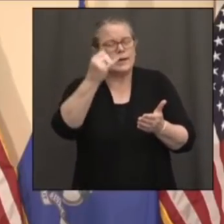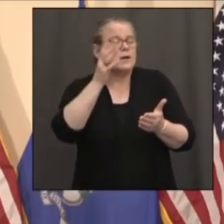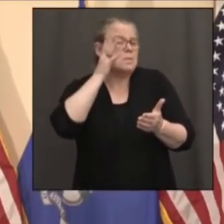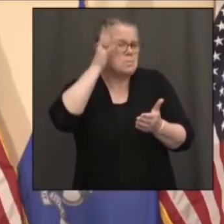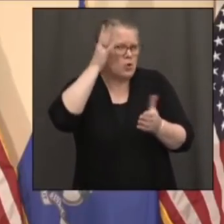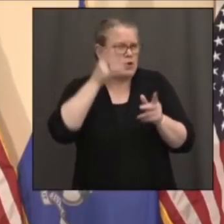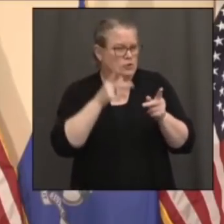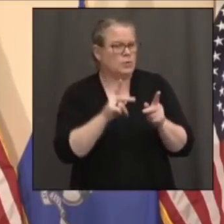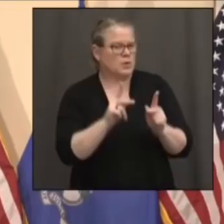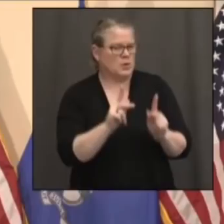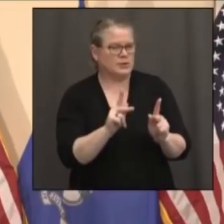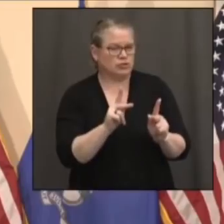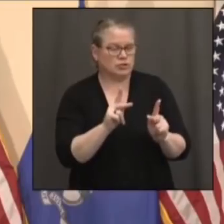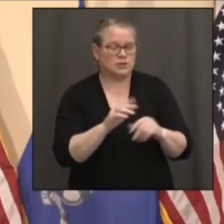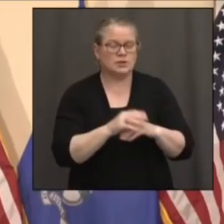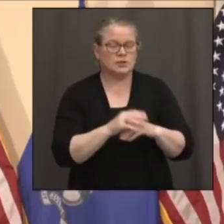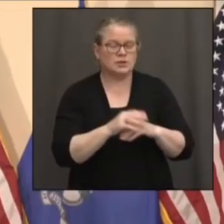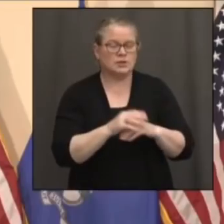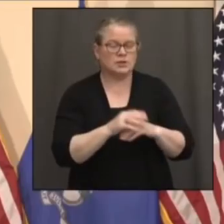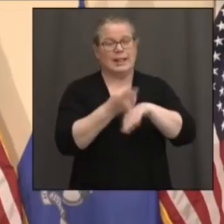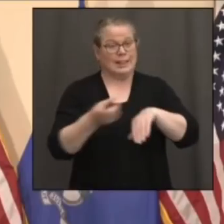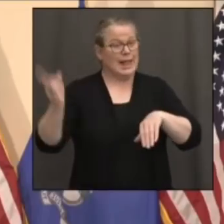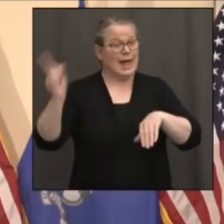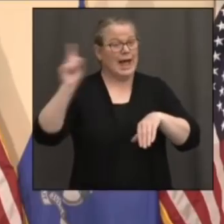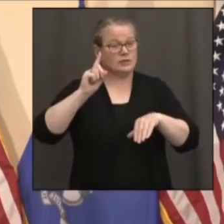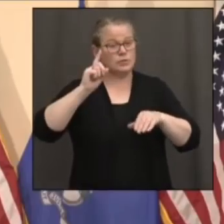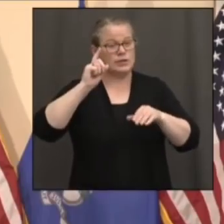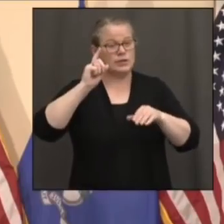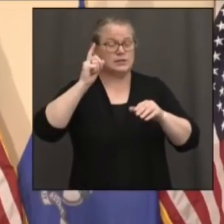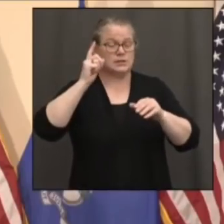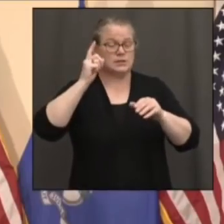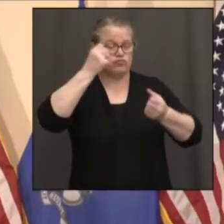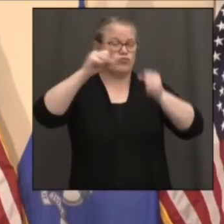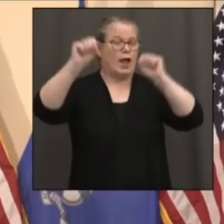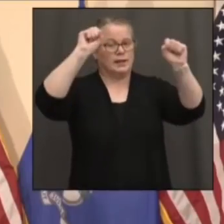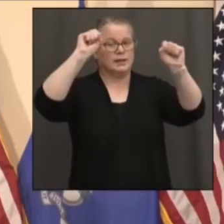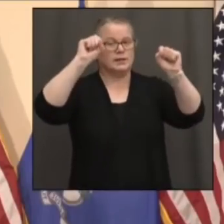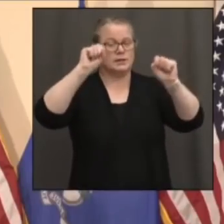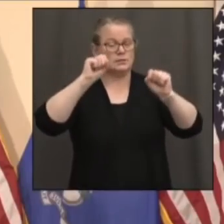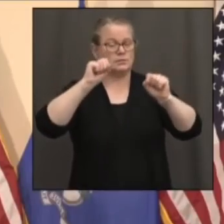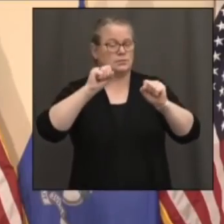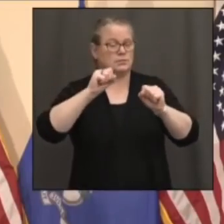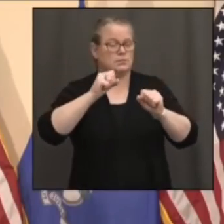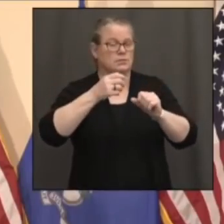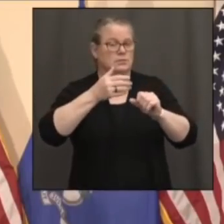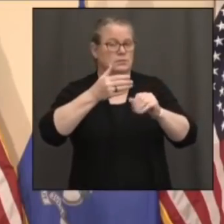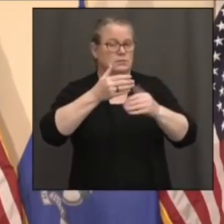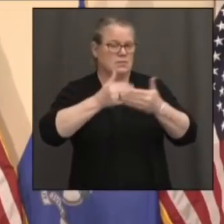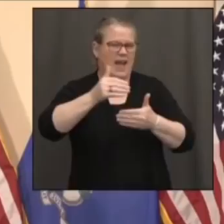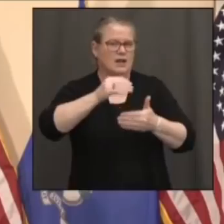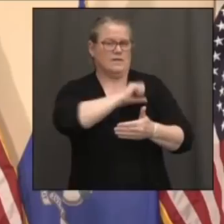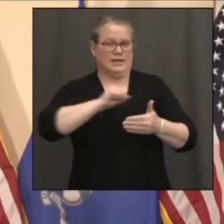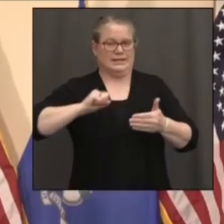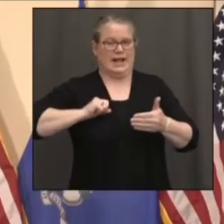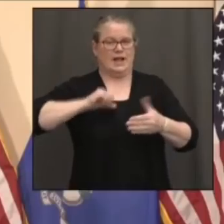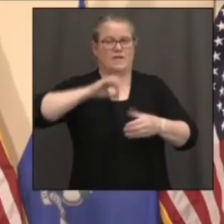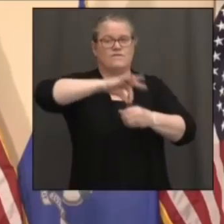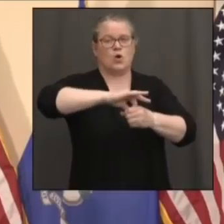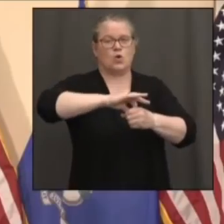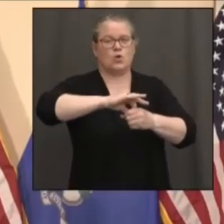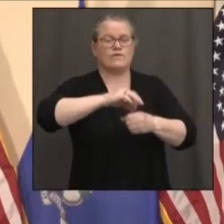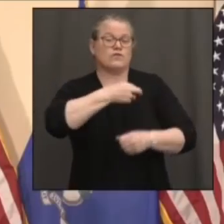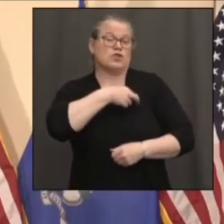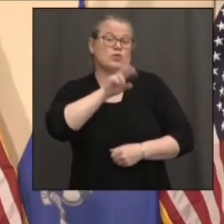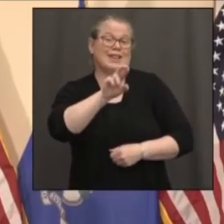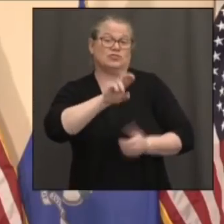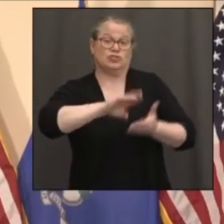up a lot during last week's rally ahead of the Senate vote to repeal the religious exemption. Many people there felt that it was only a